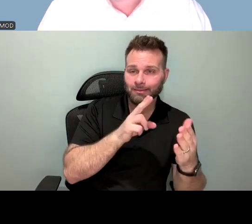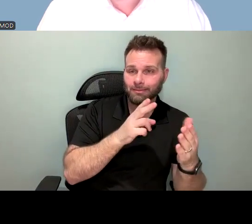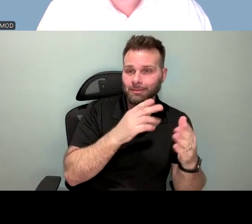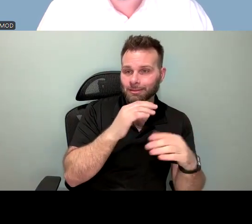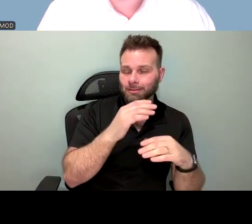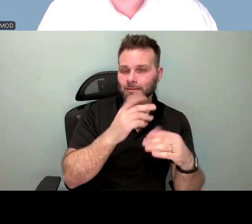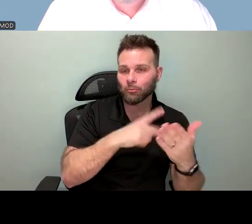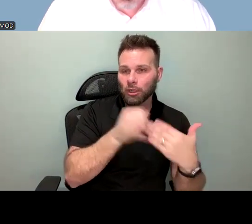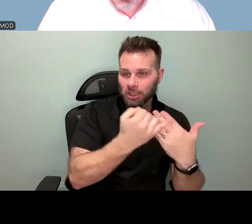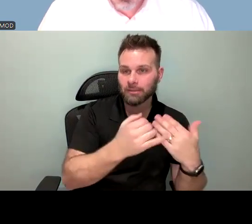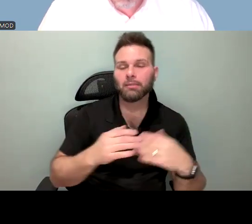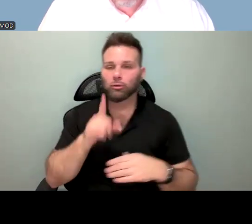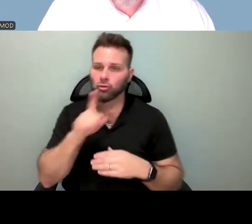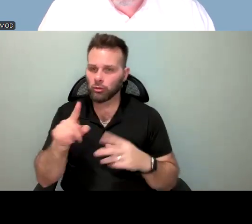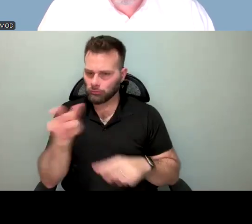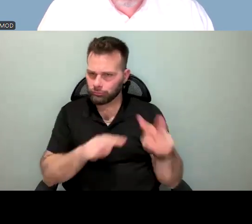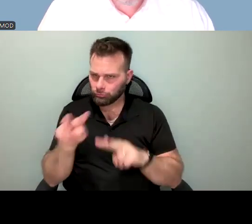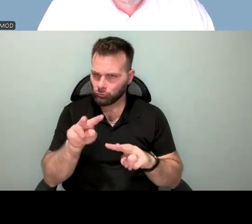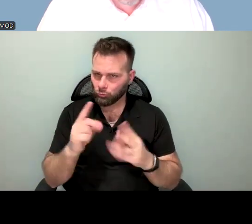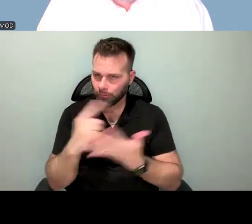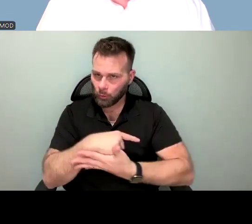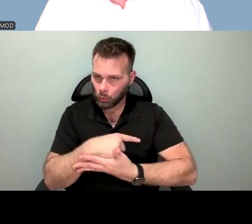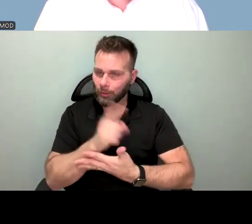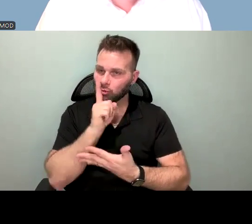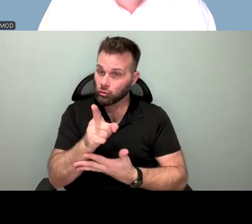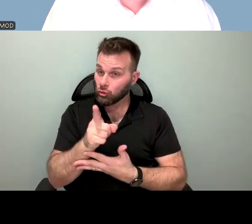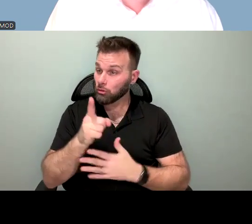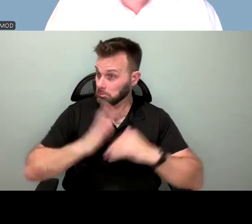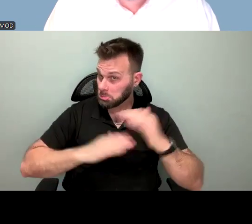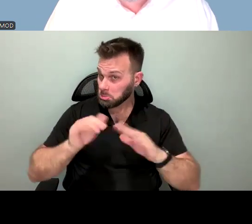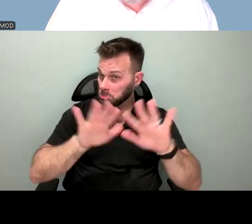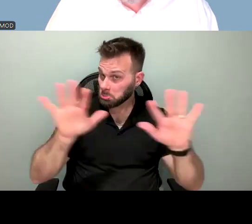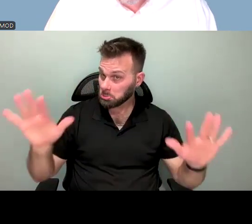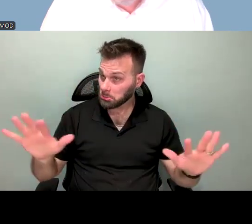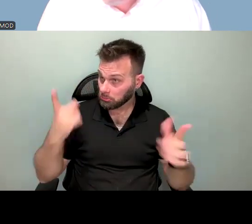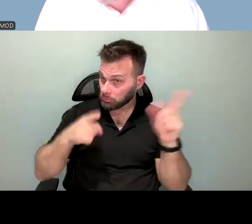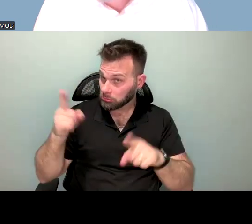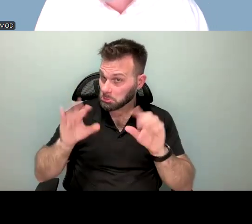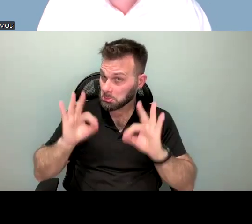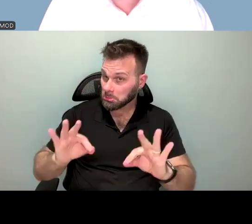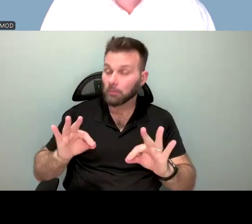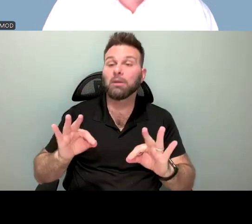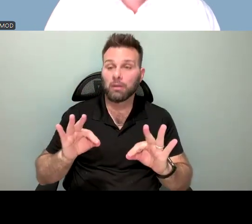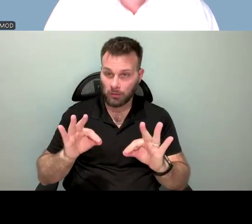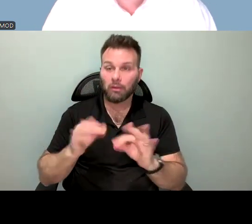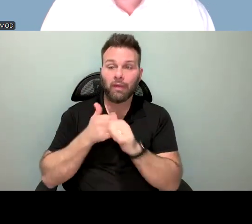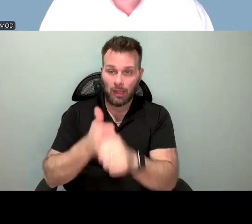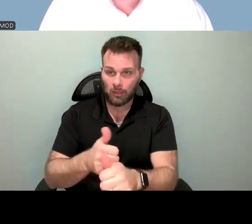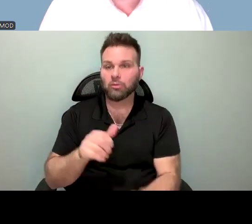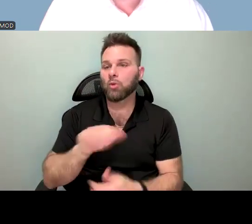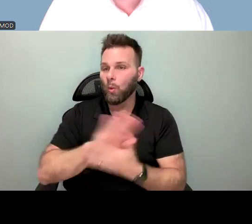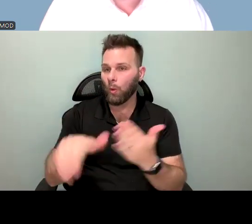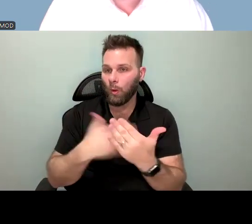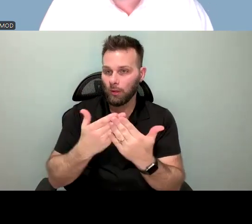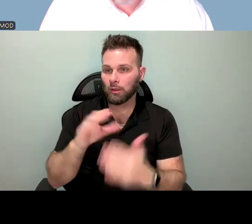an architectural access review to ensure that everything that was constructed and agreed upon is compliant with all of the applicable